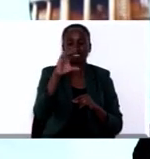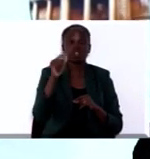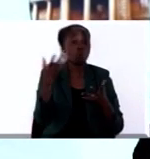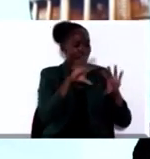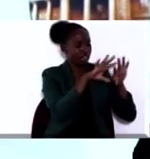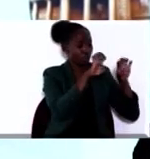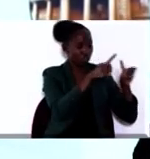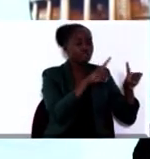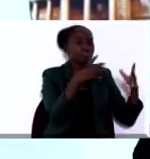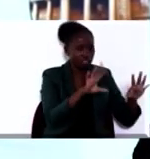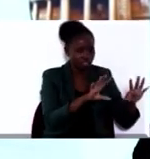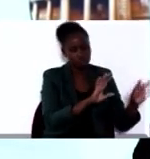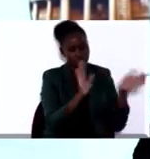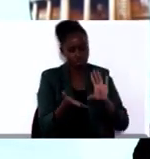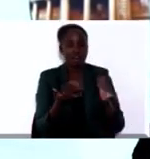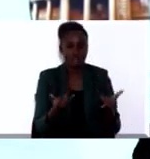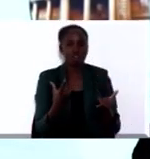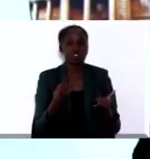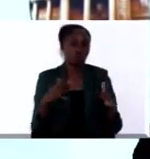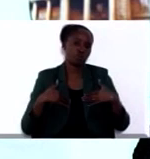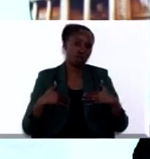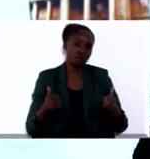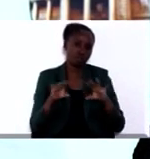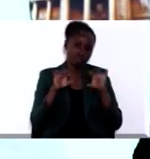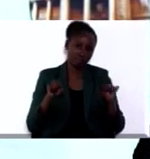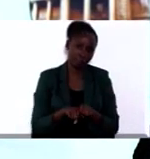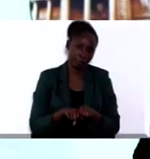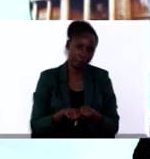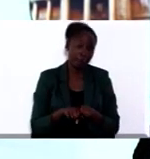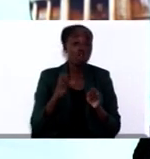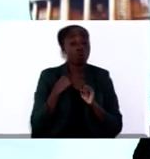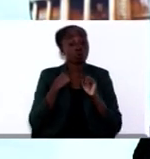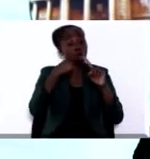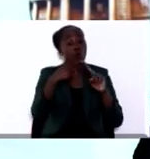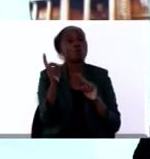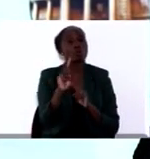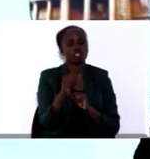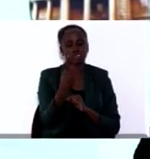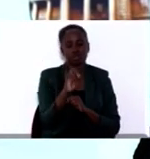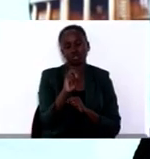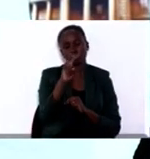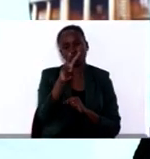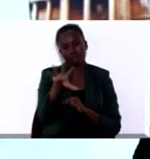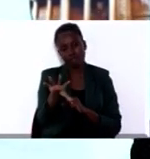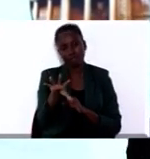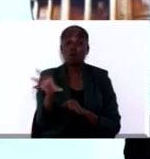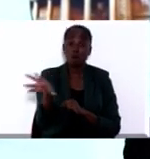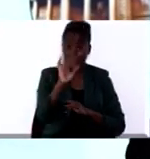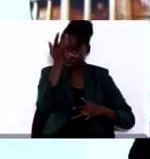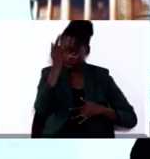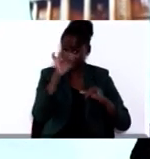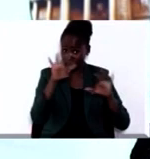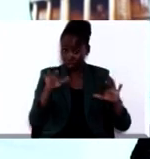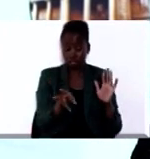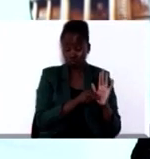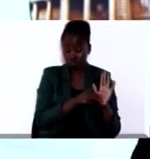the introduction of ICT in our health system. Our goal is to ensure that by 2025, all patient records